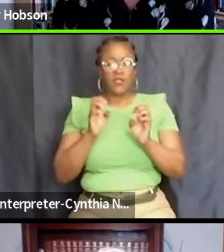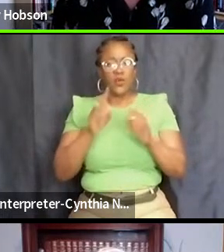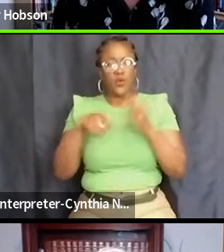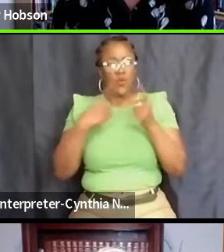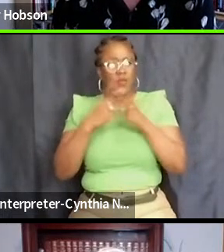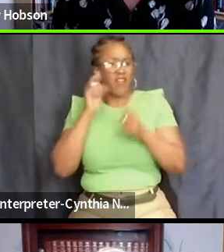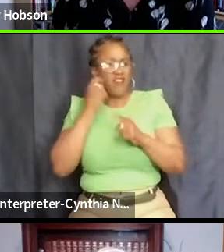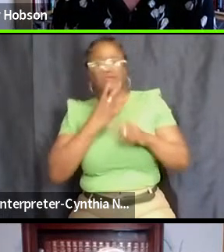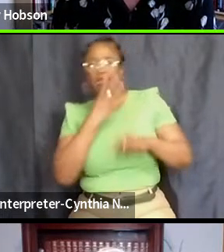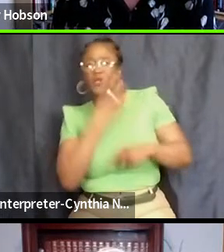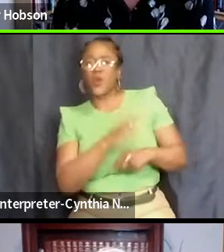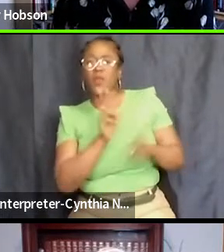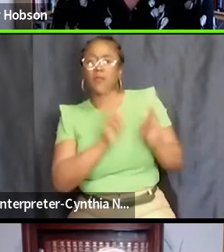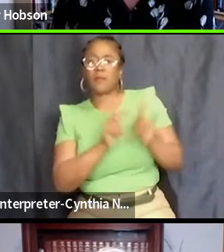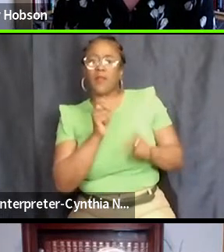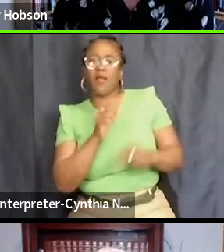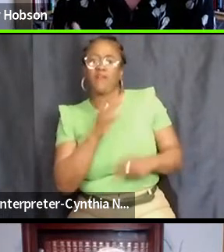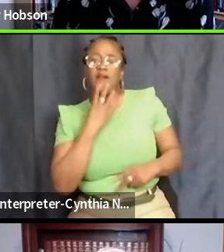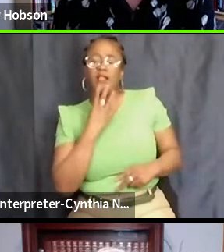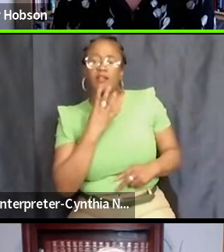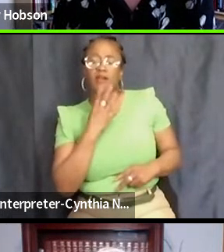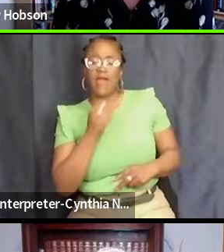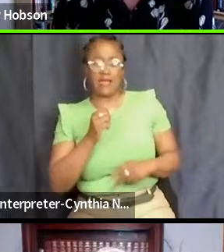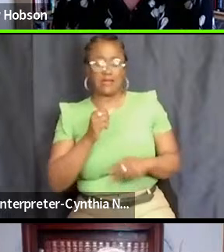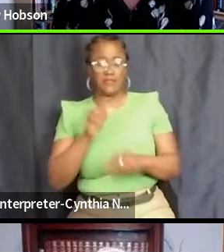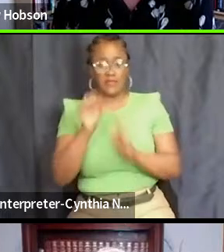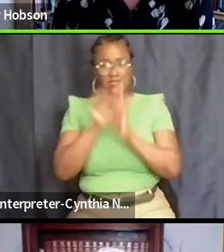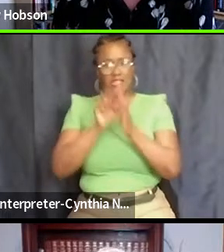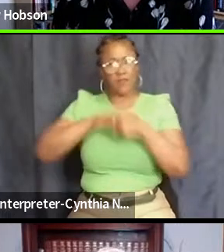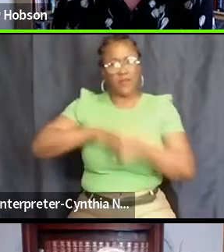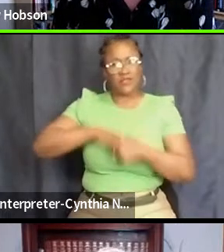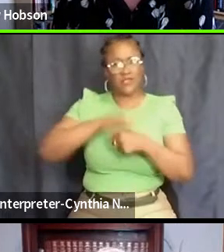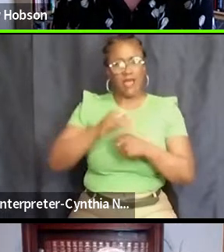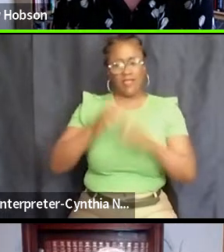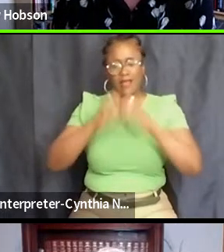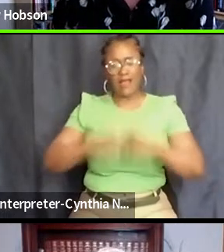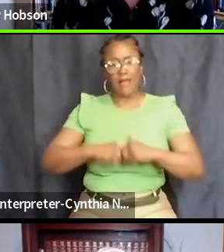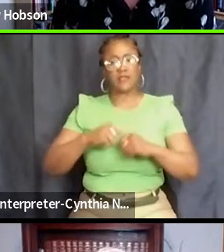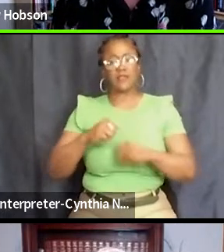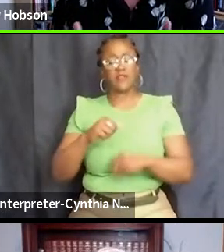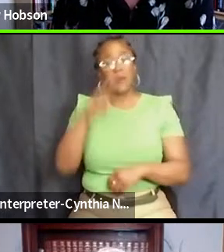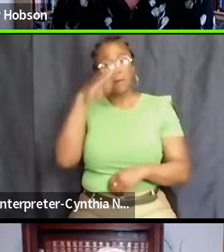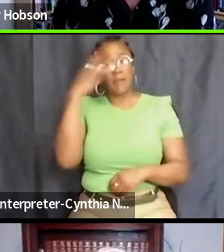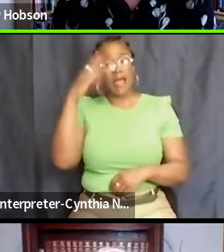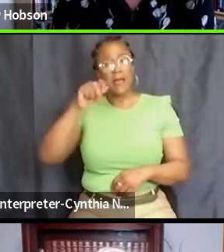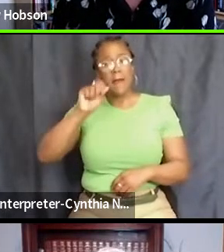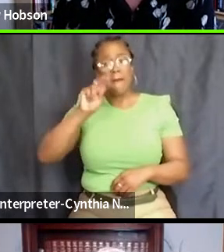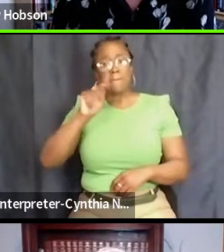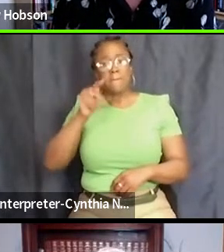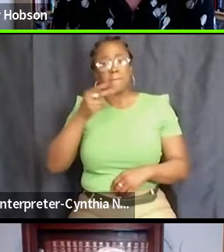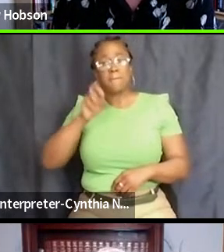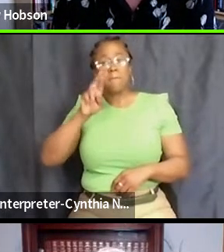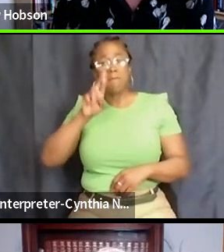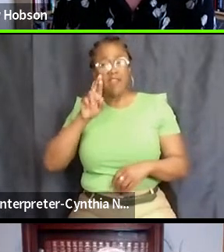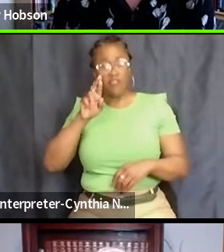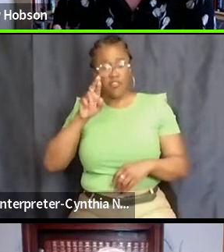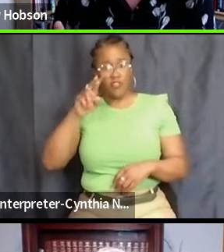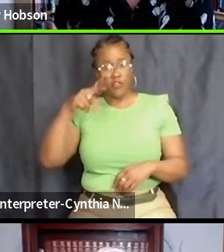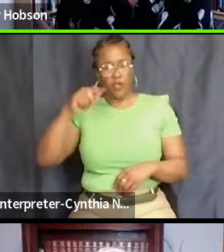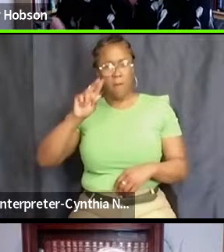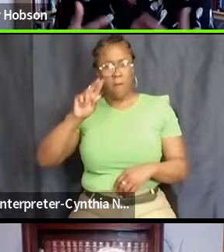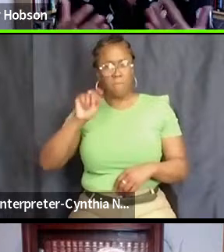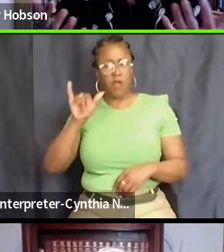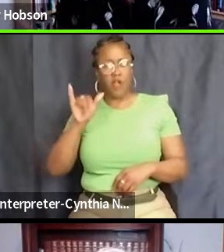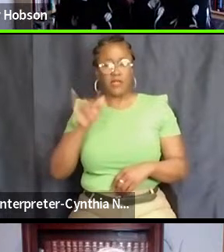as well as in the vacuum of the state repression and the internal collapse of the Black Panther Party. And so what we see in the Crips and Bloods document is that